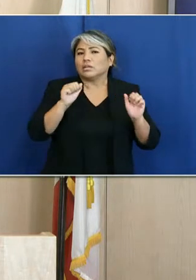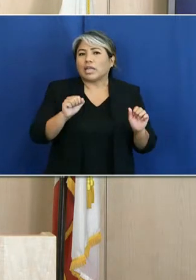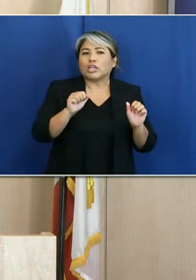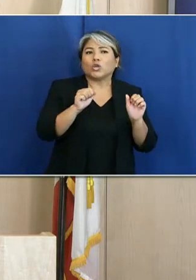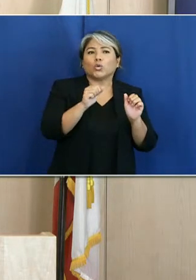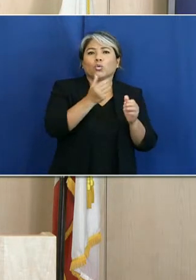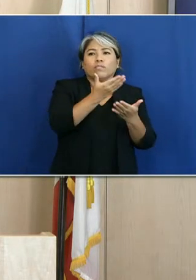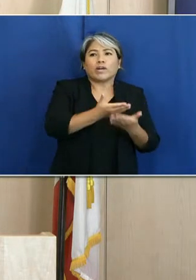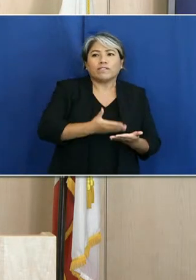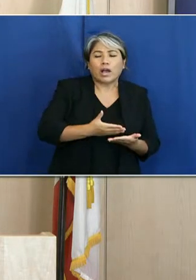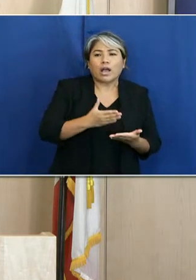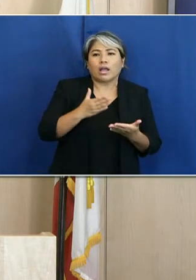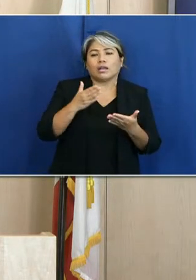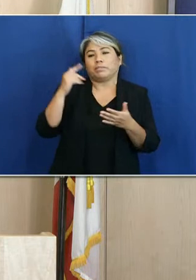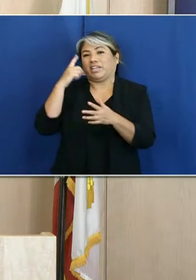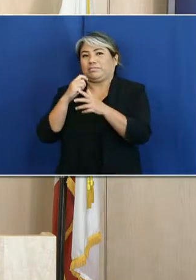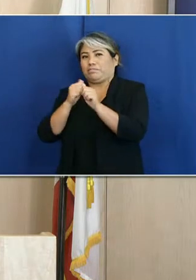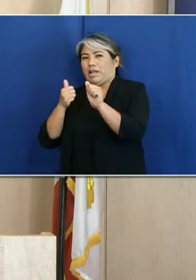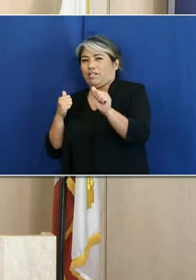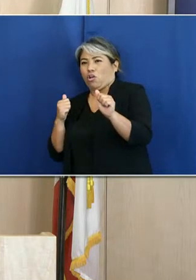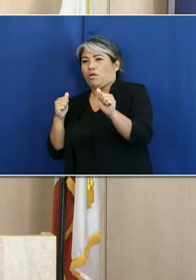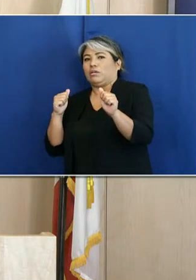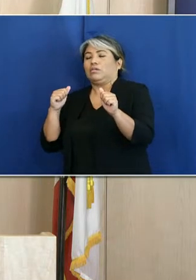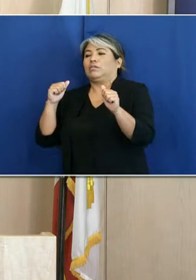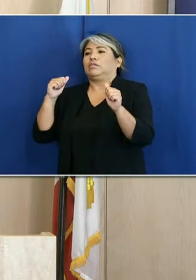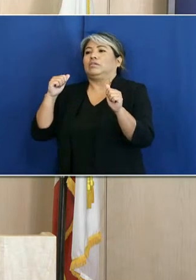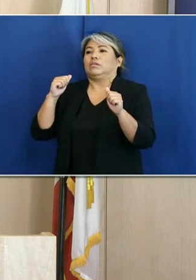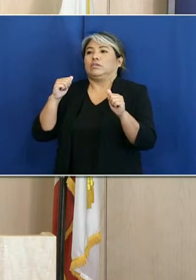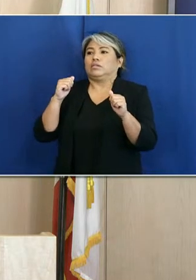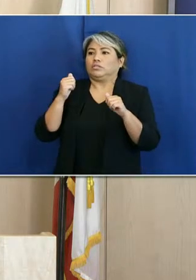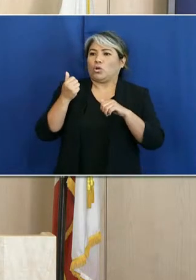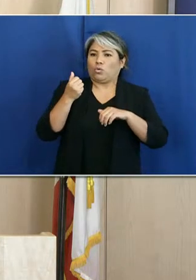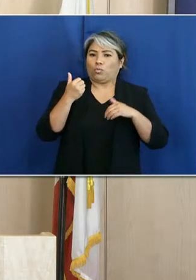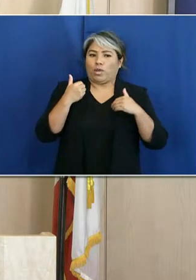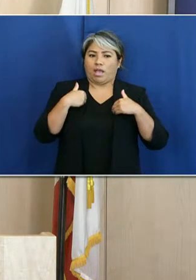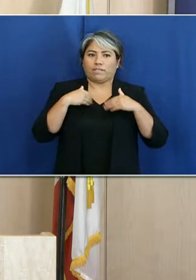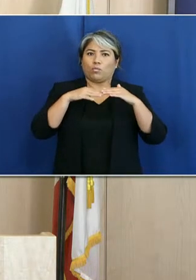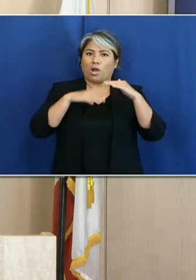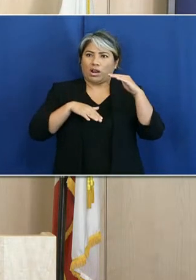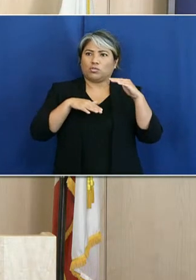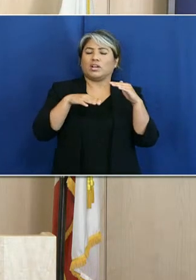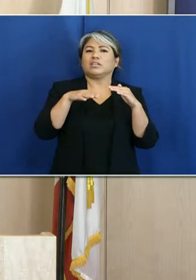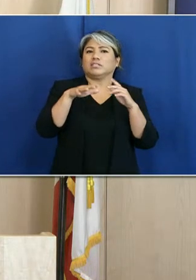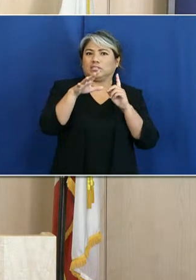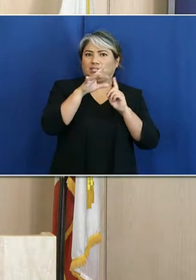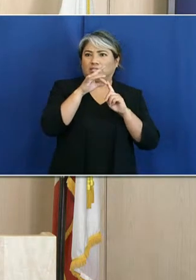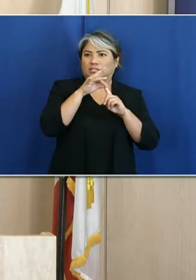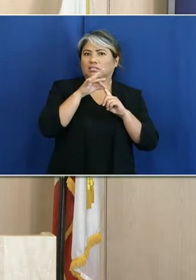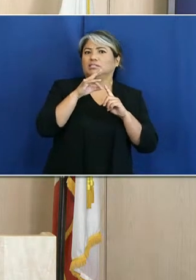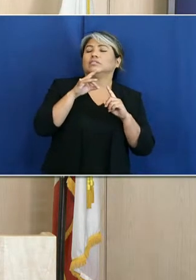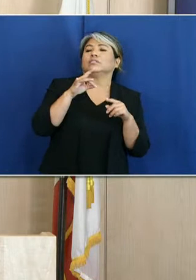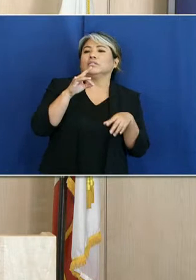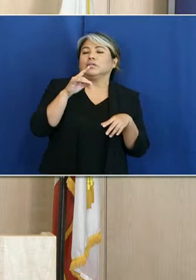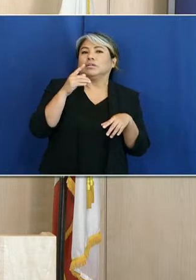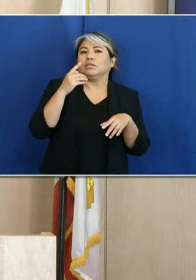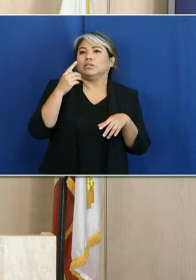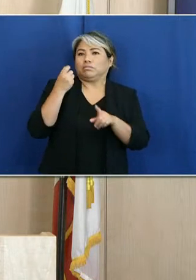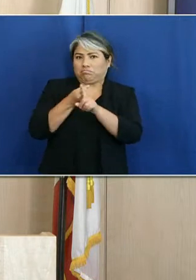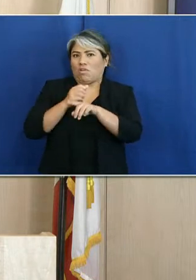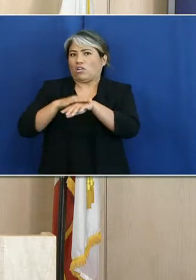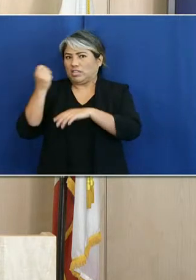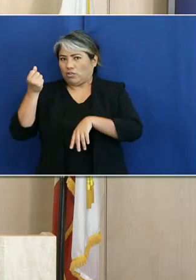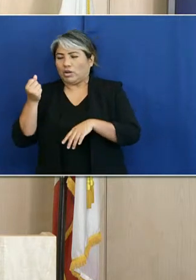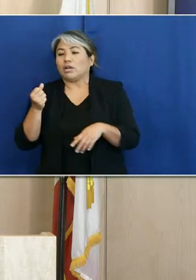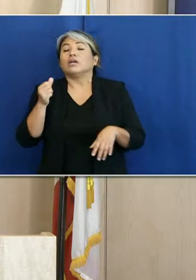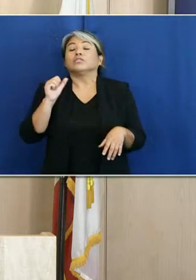on backlog, that our days under 100 cases actually began on Saturday. Given that, working